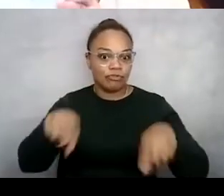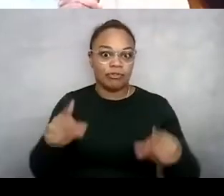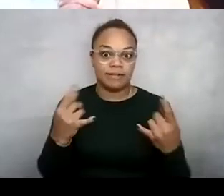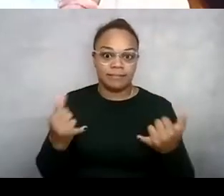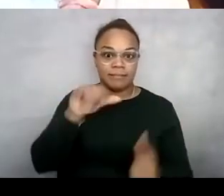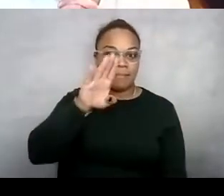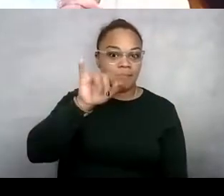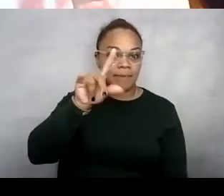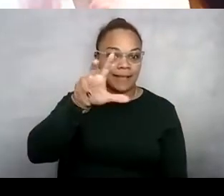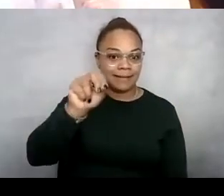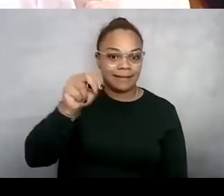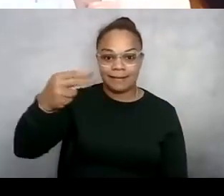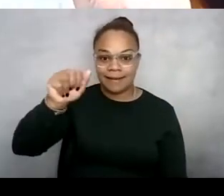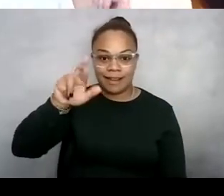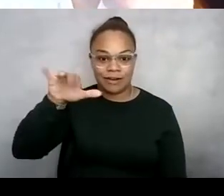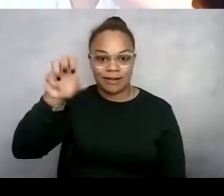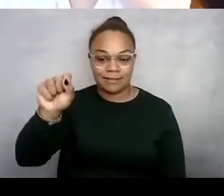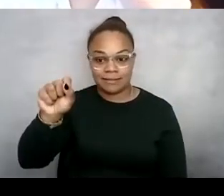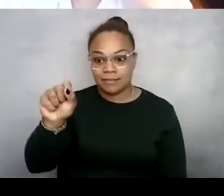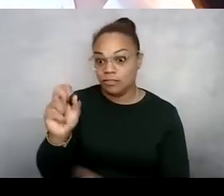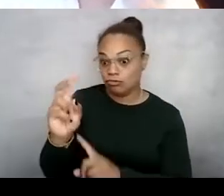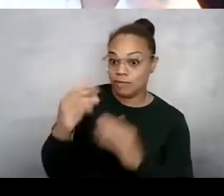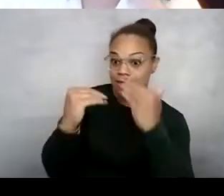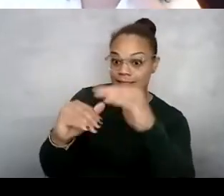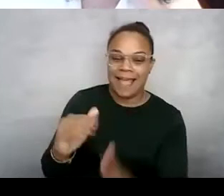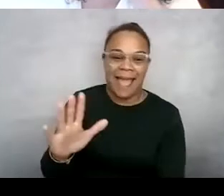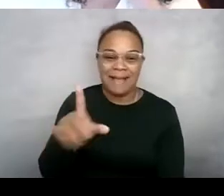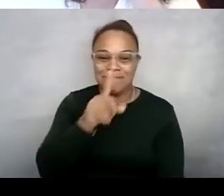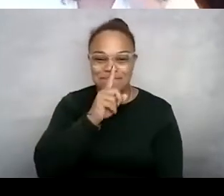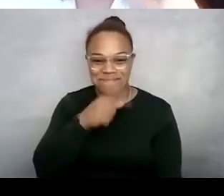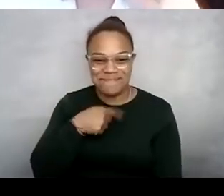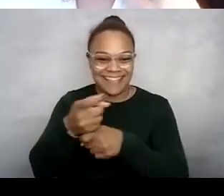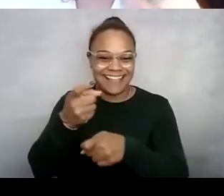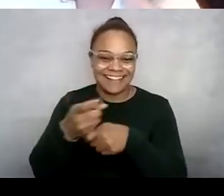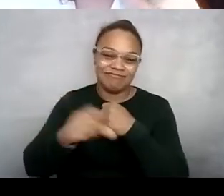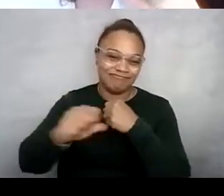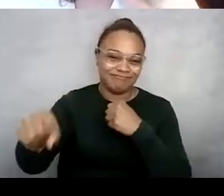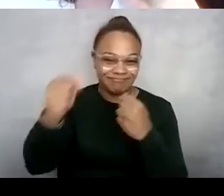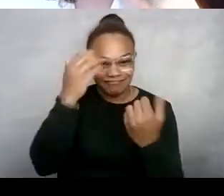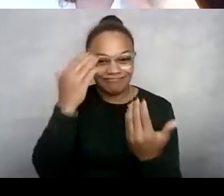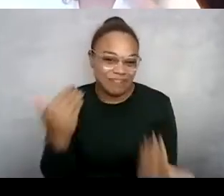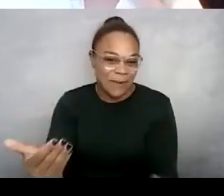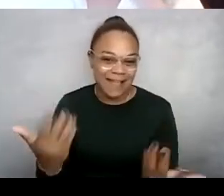2 minutes. No, I'm totally kidding. You have as long as you need, but you're muted.